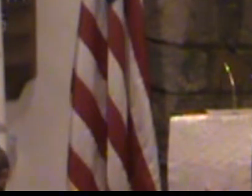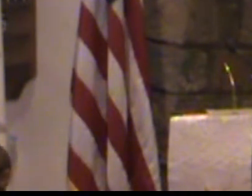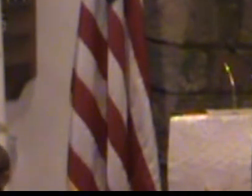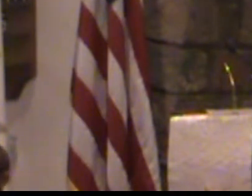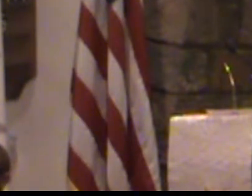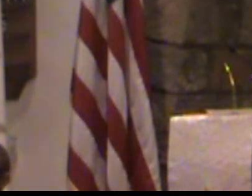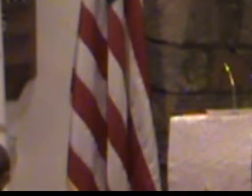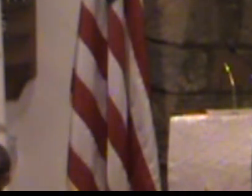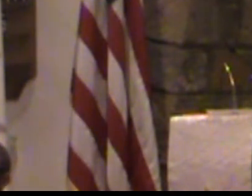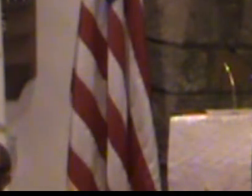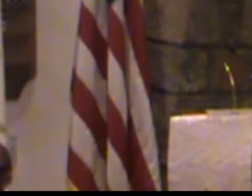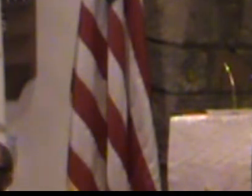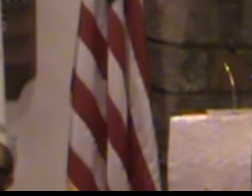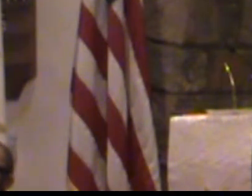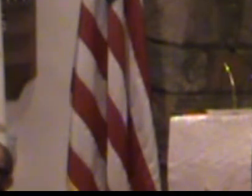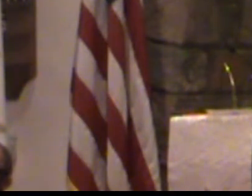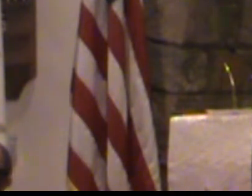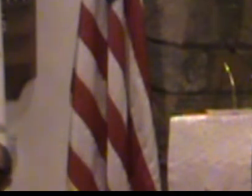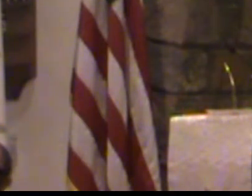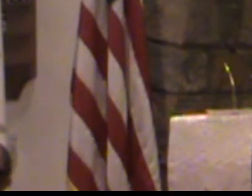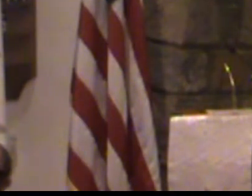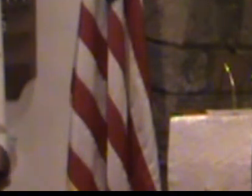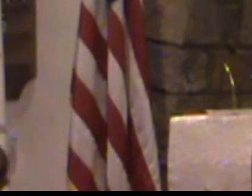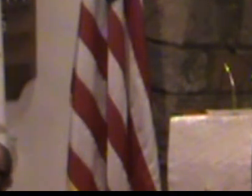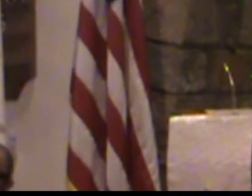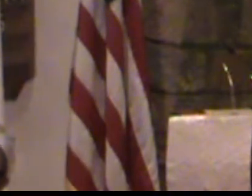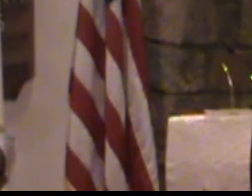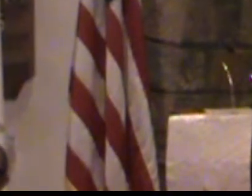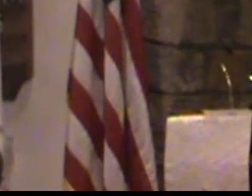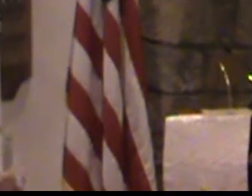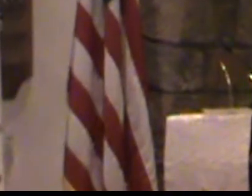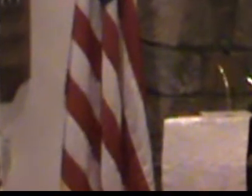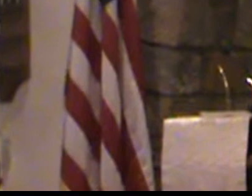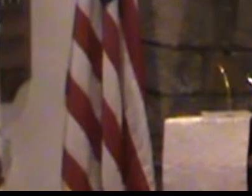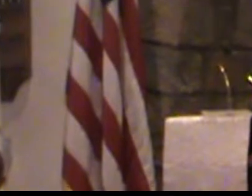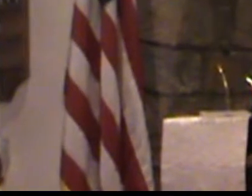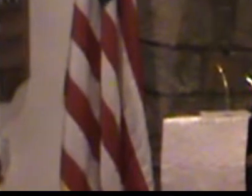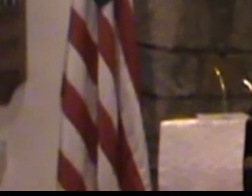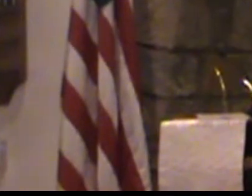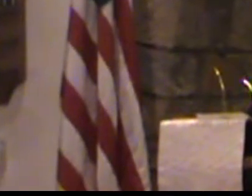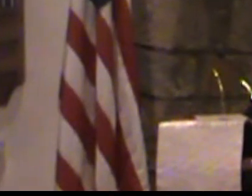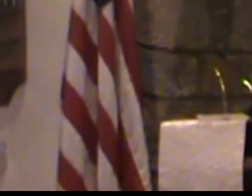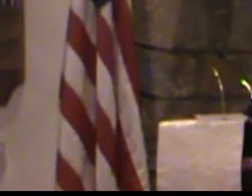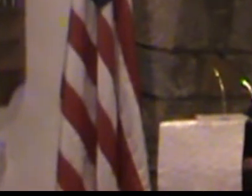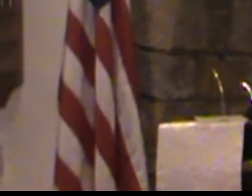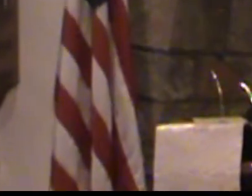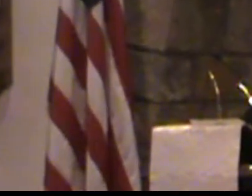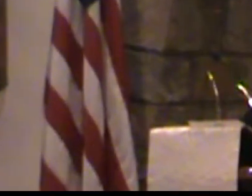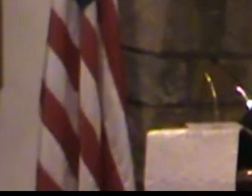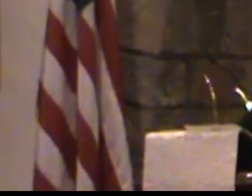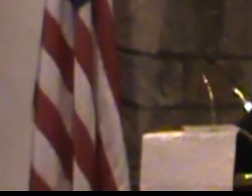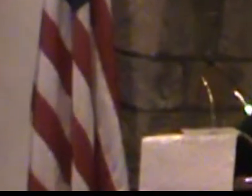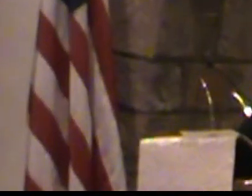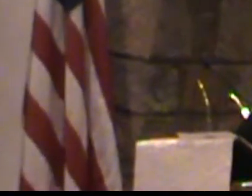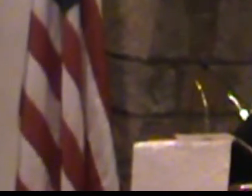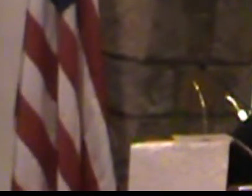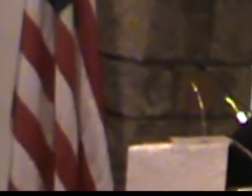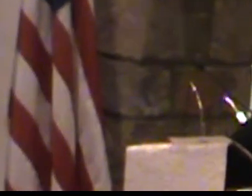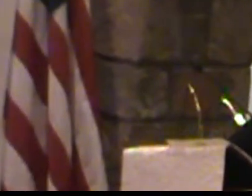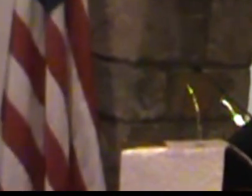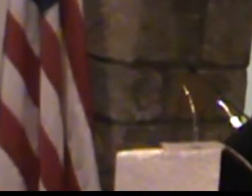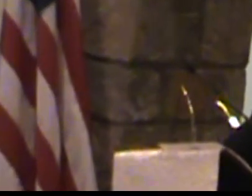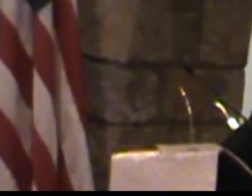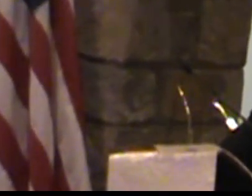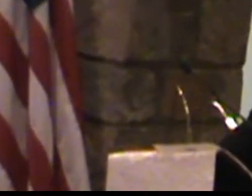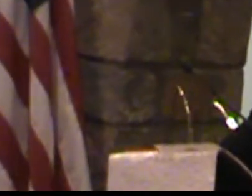Behold, I will do a new thing. Yes. Now, yes. It shall spring forth. Yes. Shall ye not know